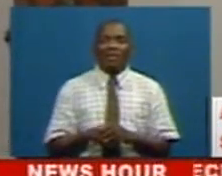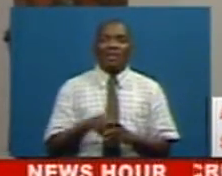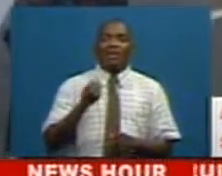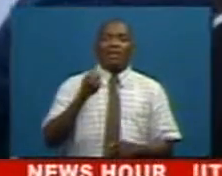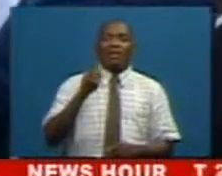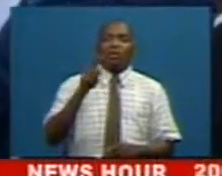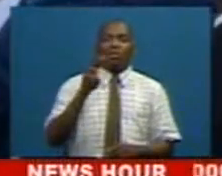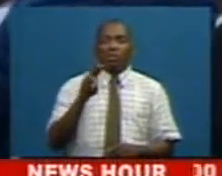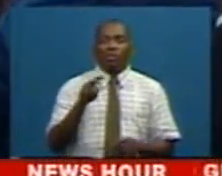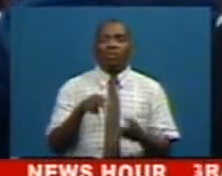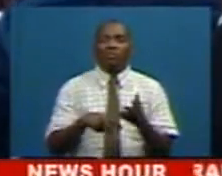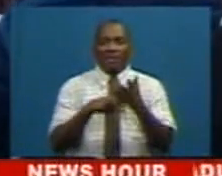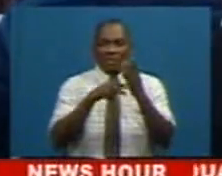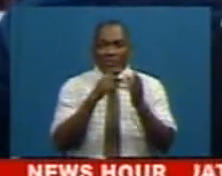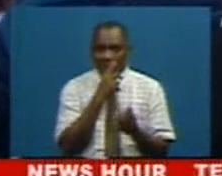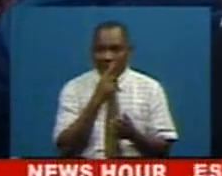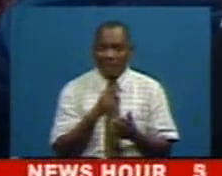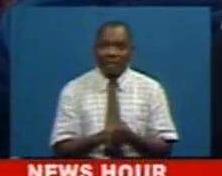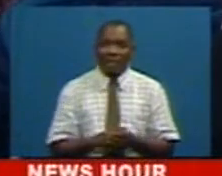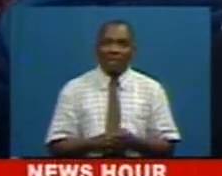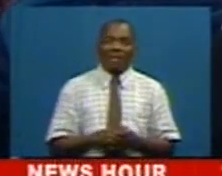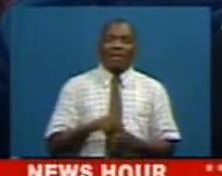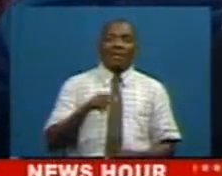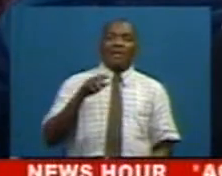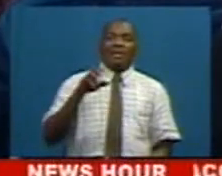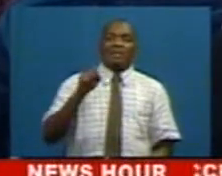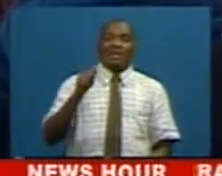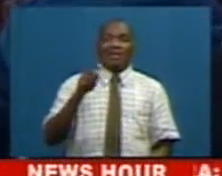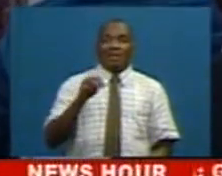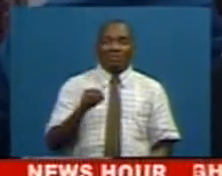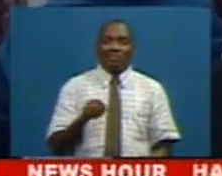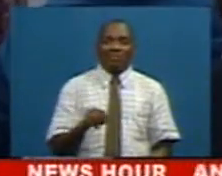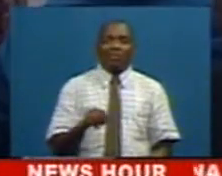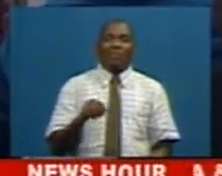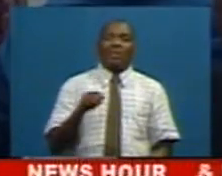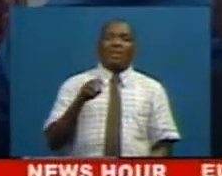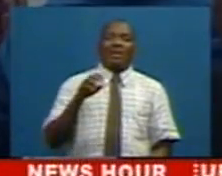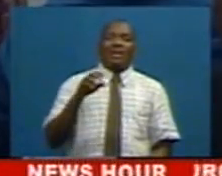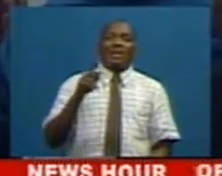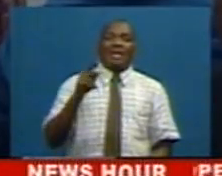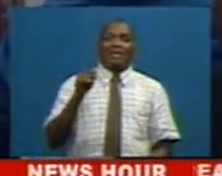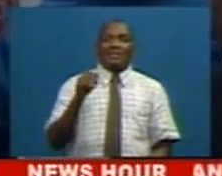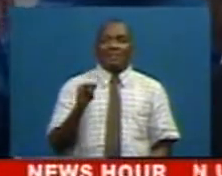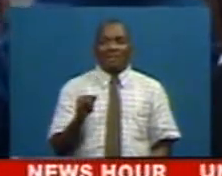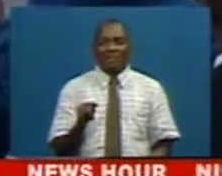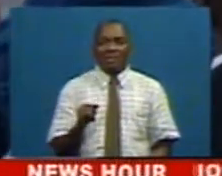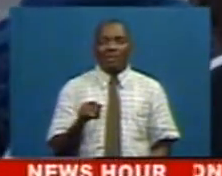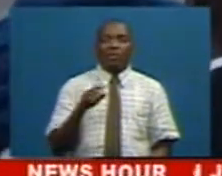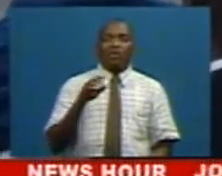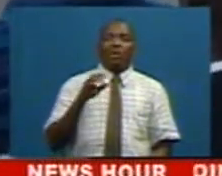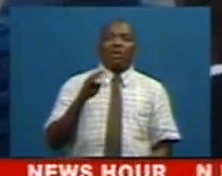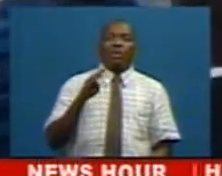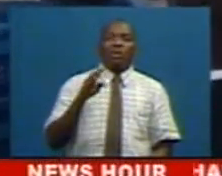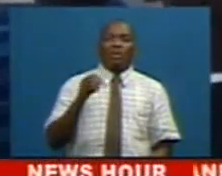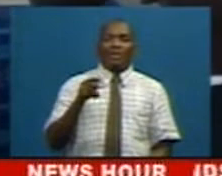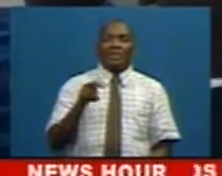Eko Asma as vice chairman, Mr. Albert Sam, Mr. Kwame Sefakai, Mr. Ohini